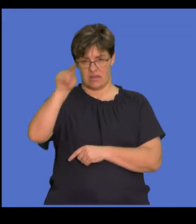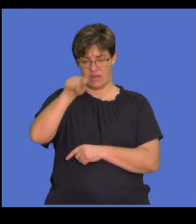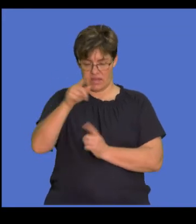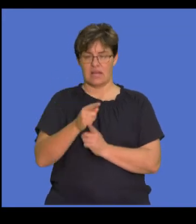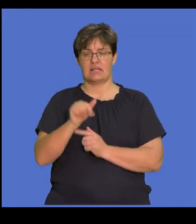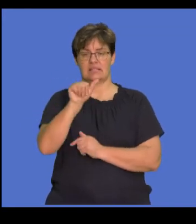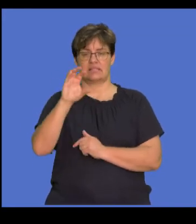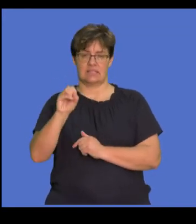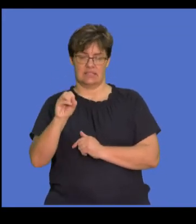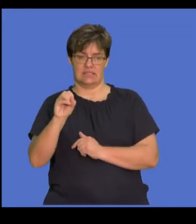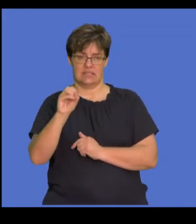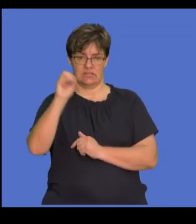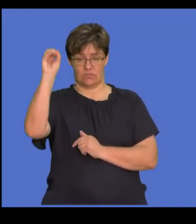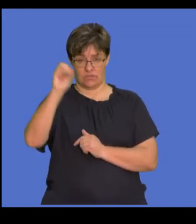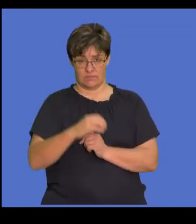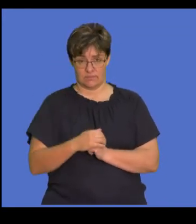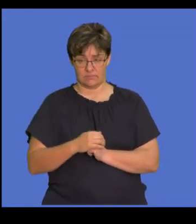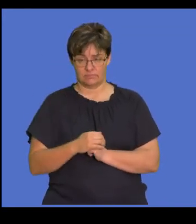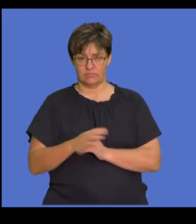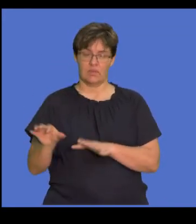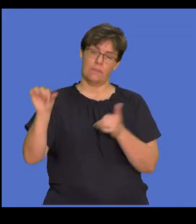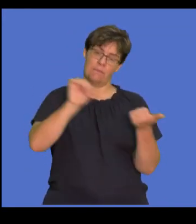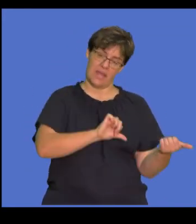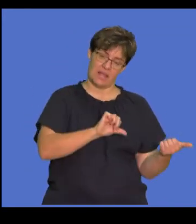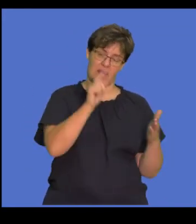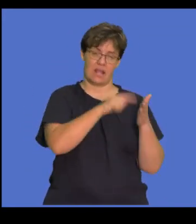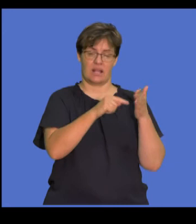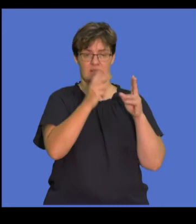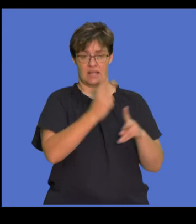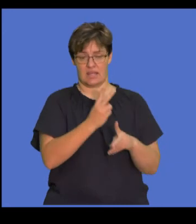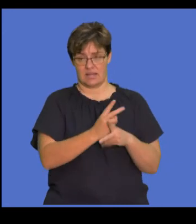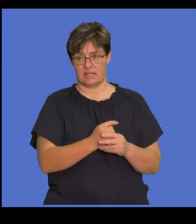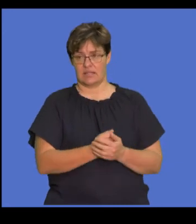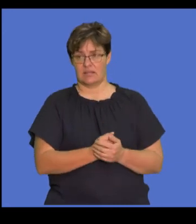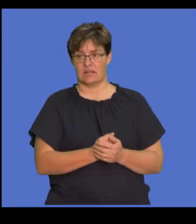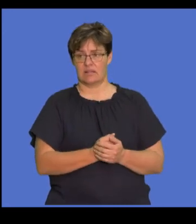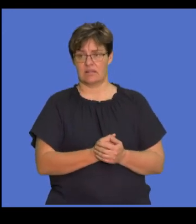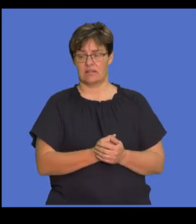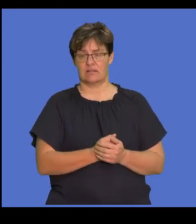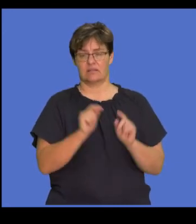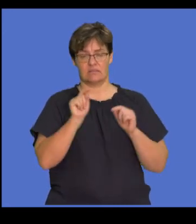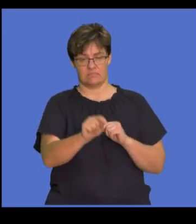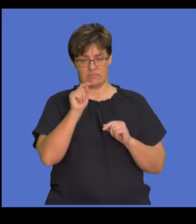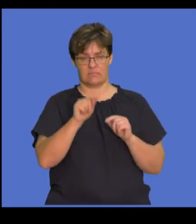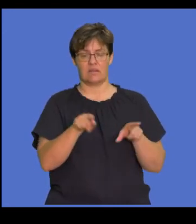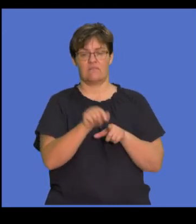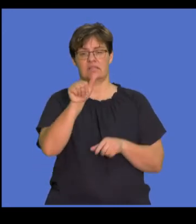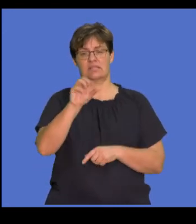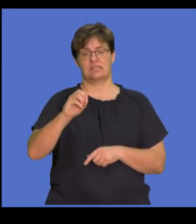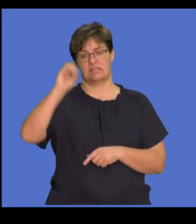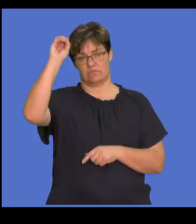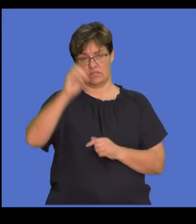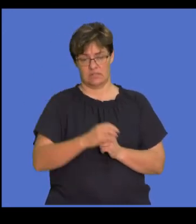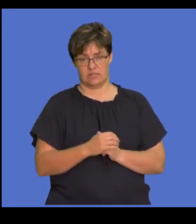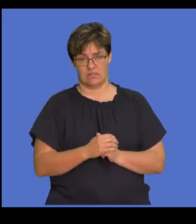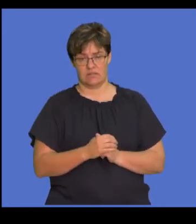theta is 60 degrees. So if I go back to my calculator again, remember enter is equal, then